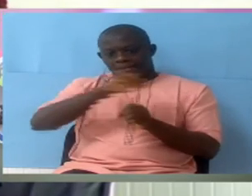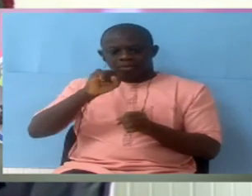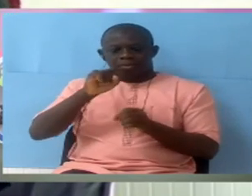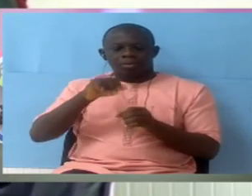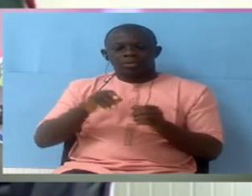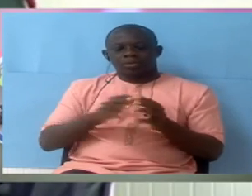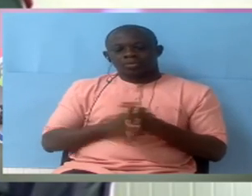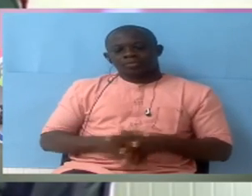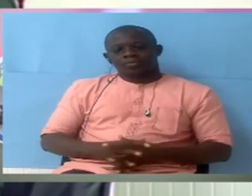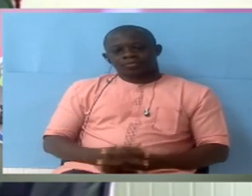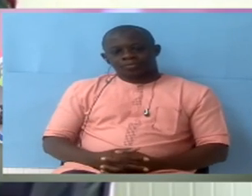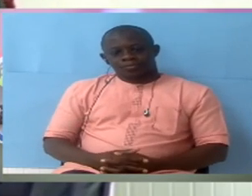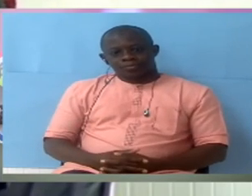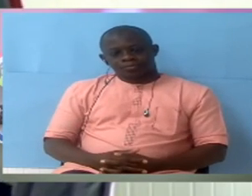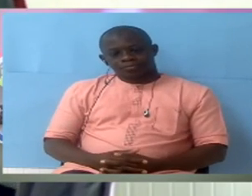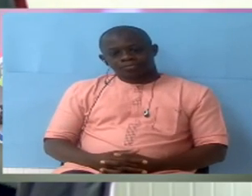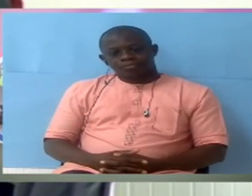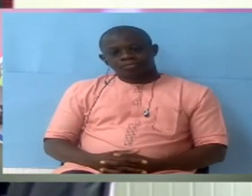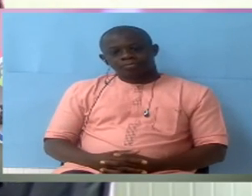And